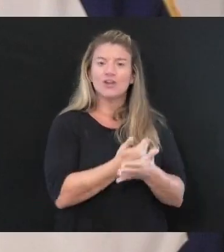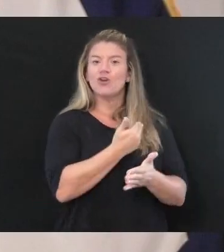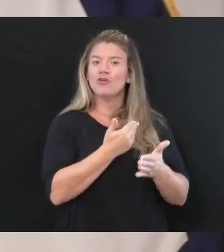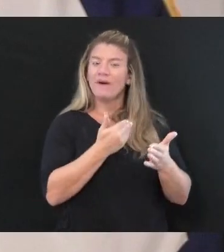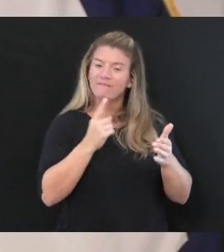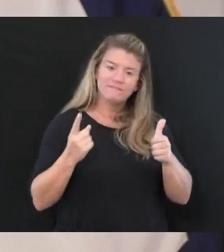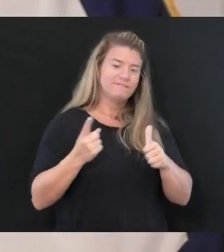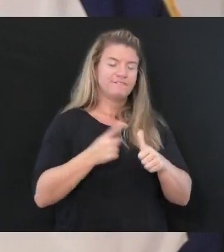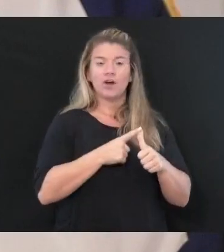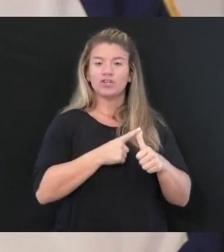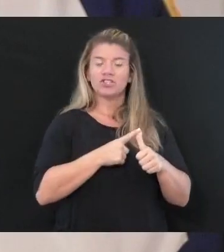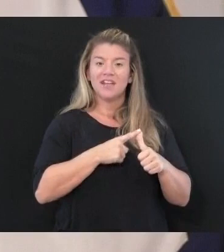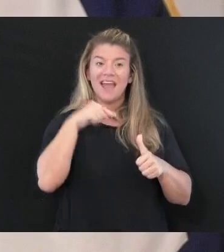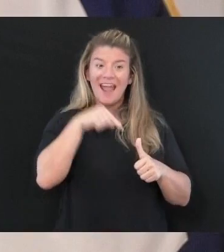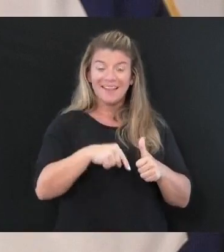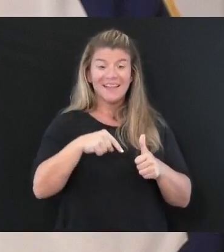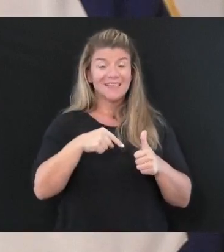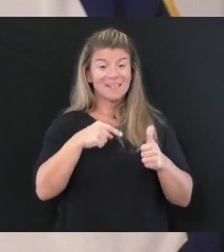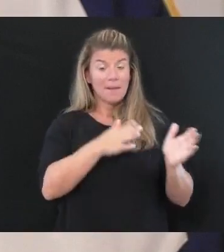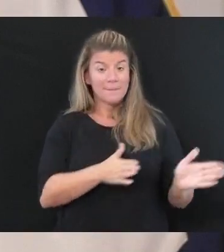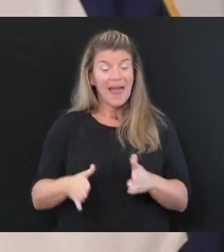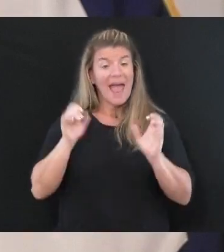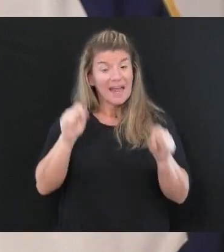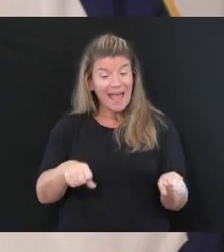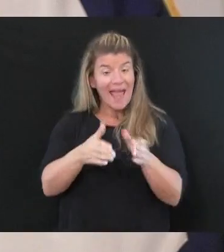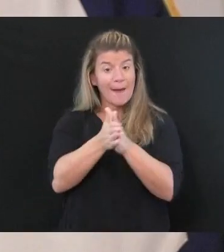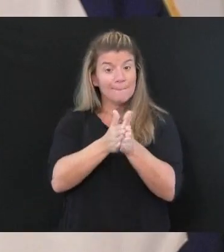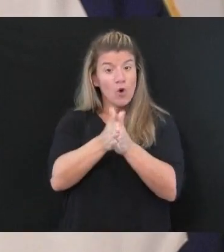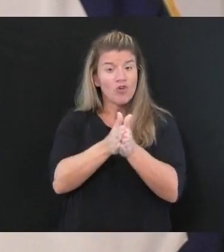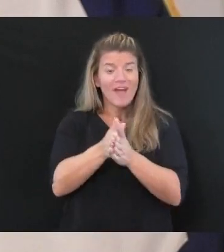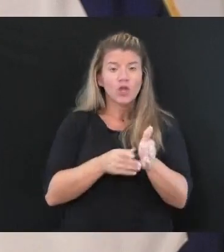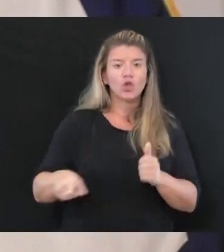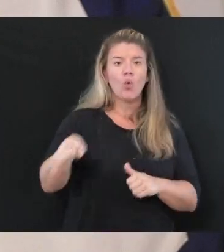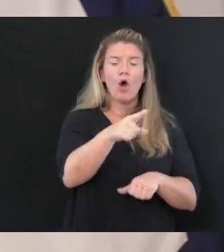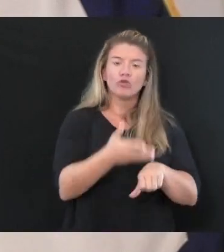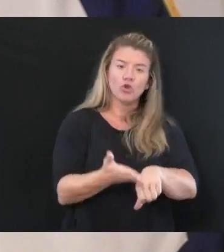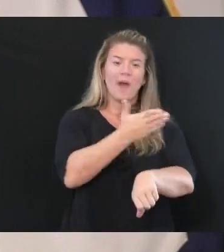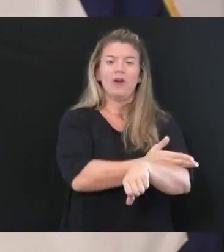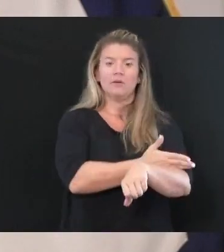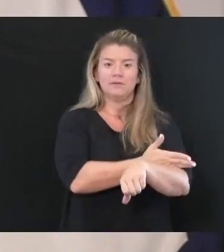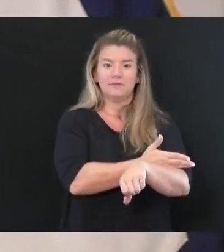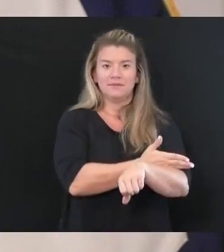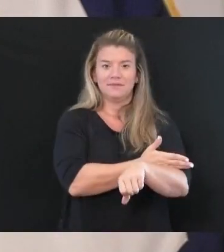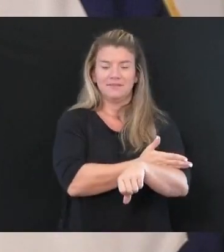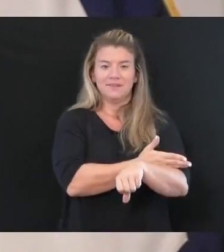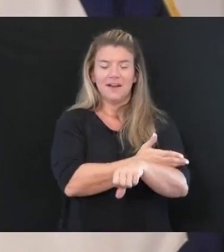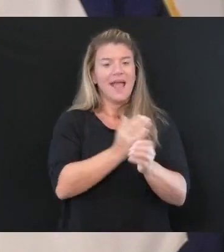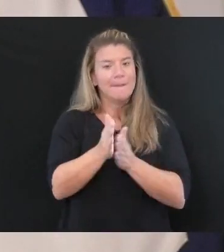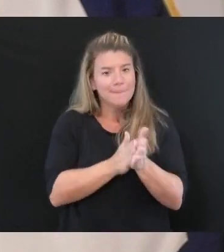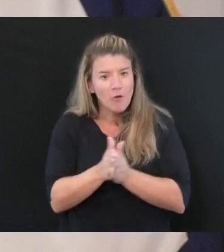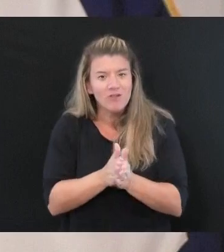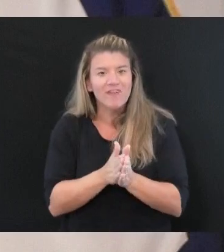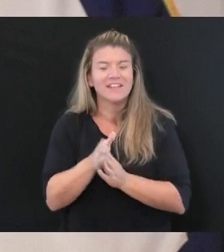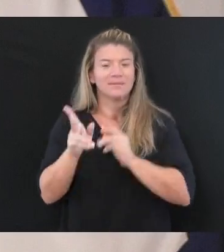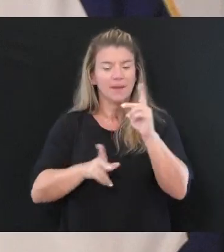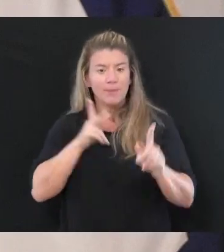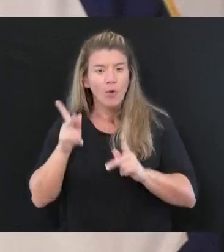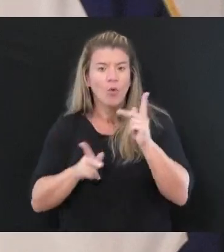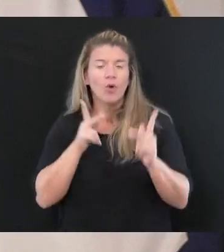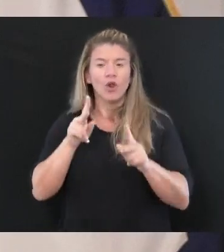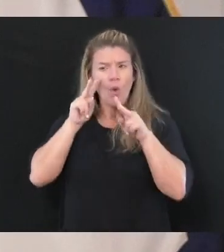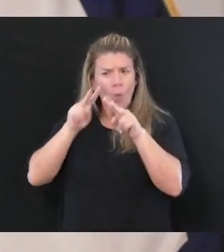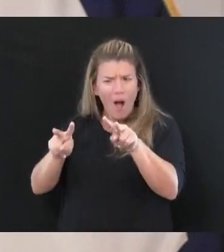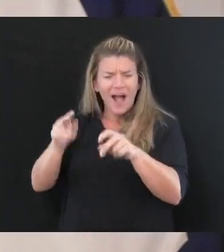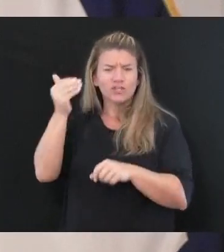people to try to do better than they're already doing, and they're already doing great. It motivates our people. And not